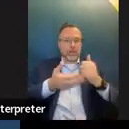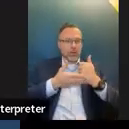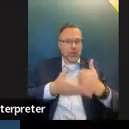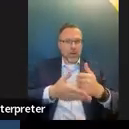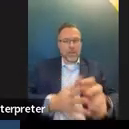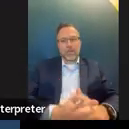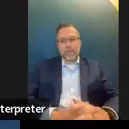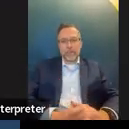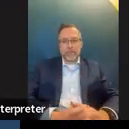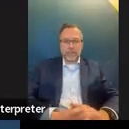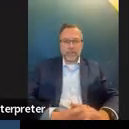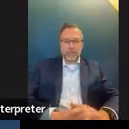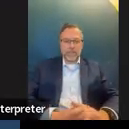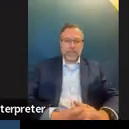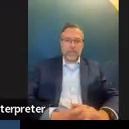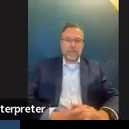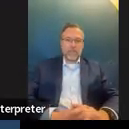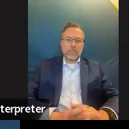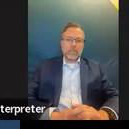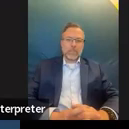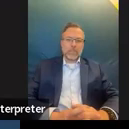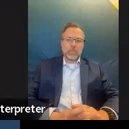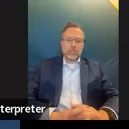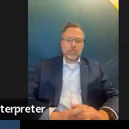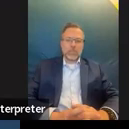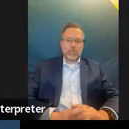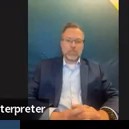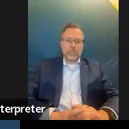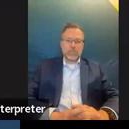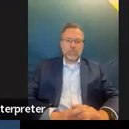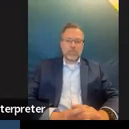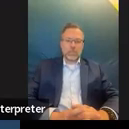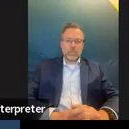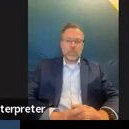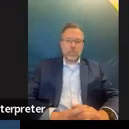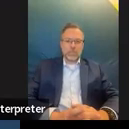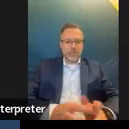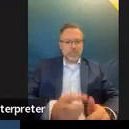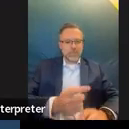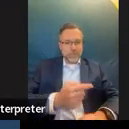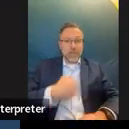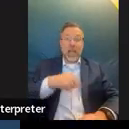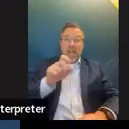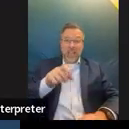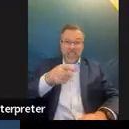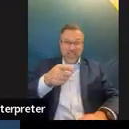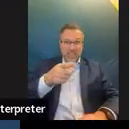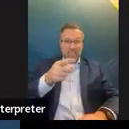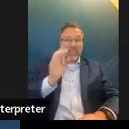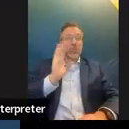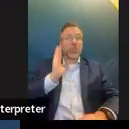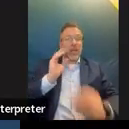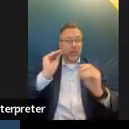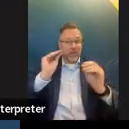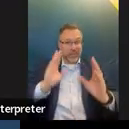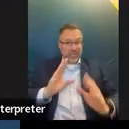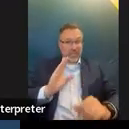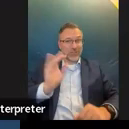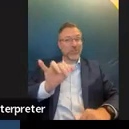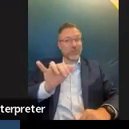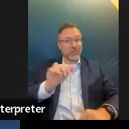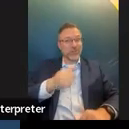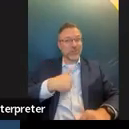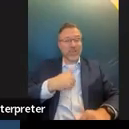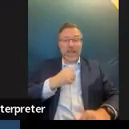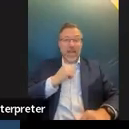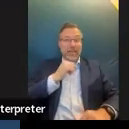All right. Yes, I needed this when I was a teacher too, because I didn't have all this really until